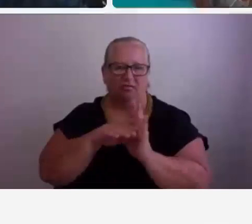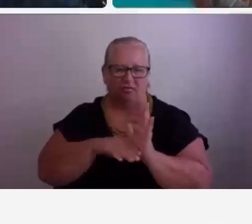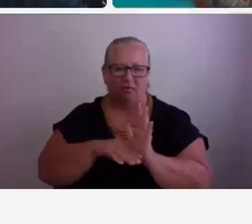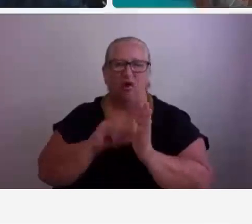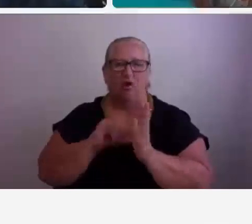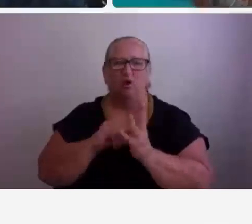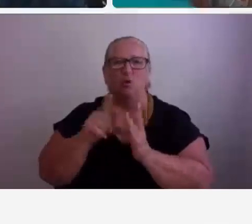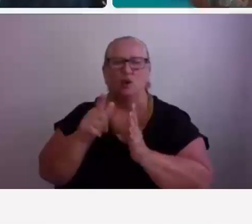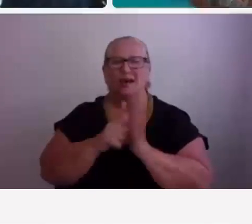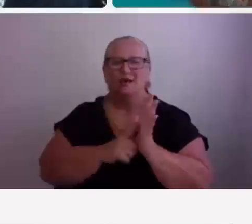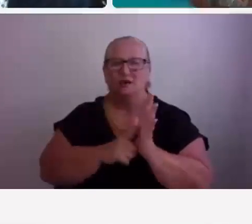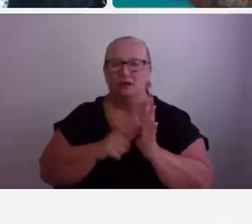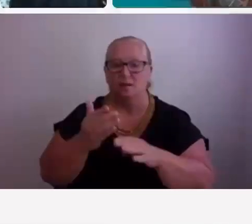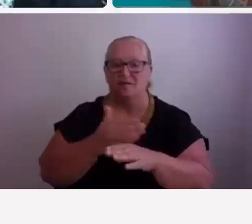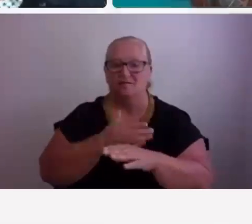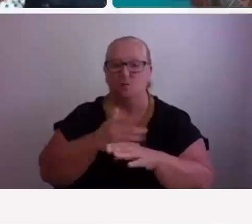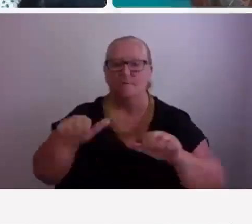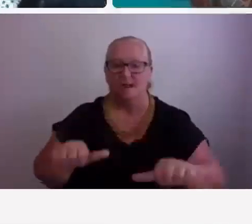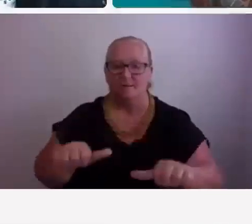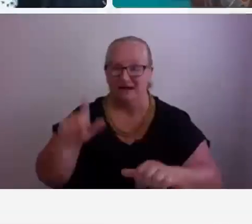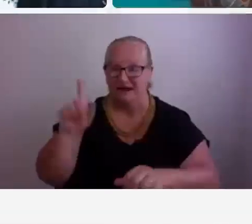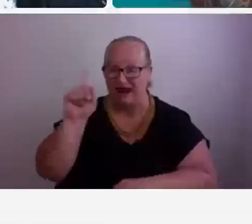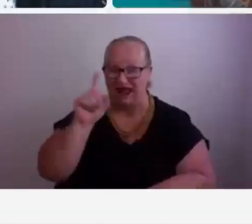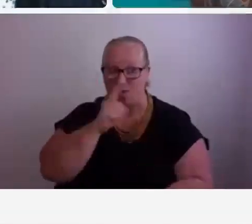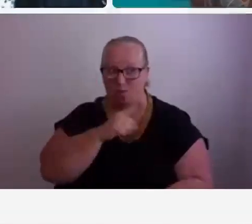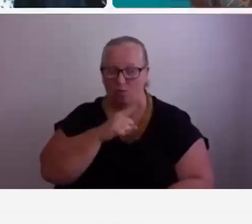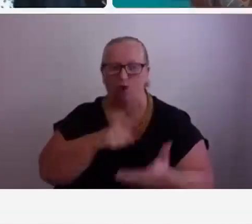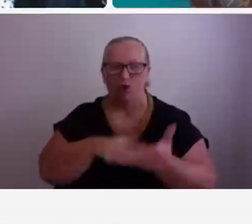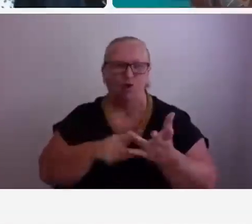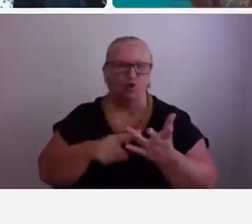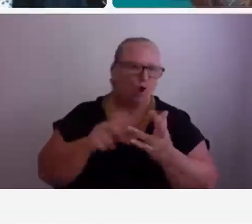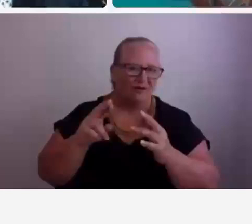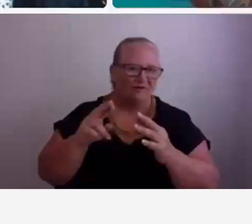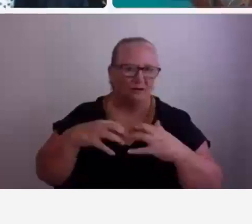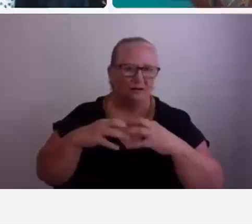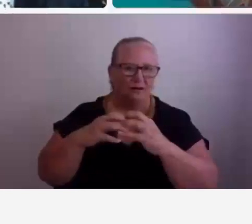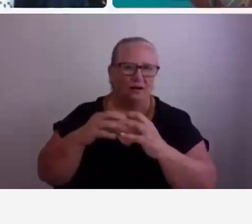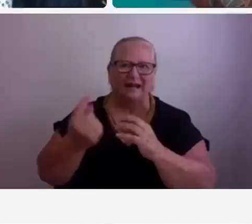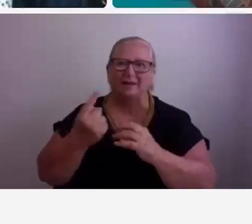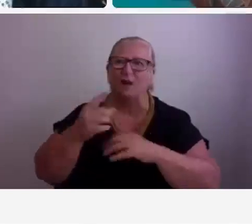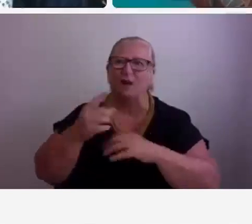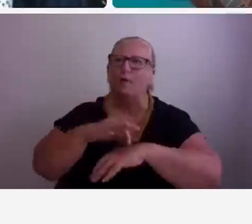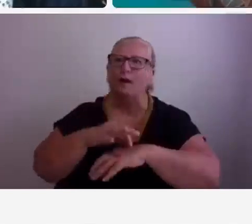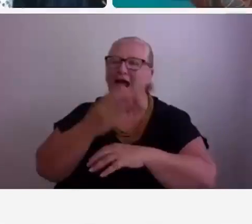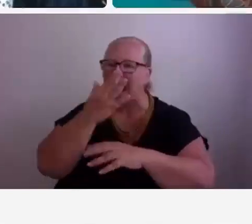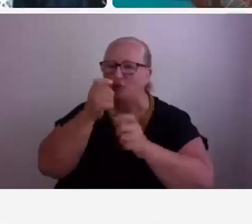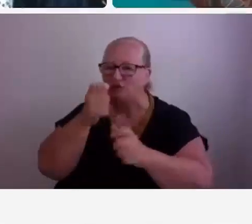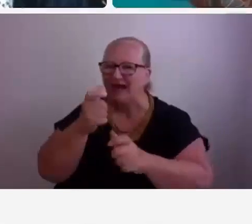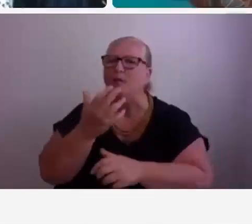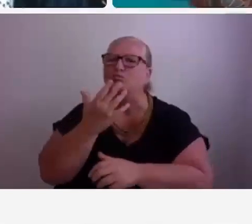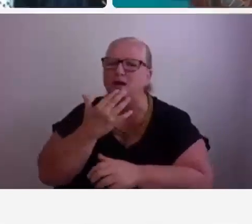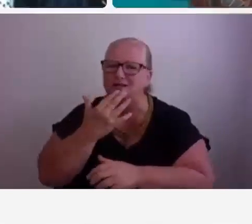So legislation's before Parliament now to establish the Independent Hospital and Aged Care Pricing